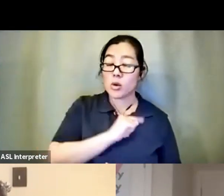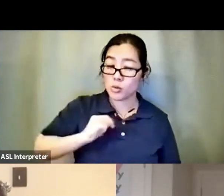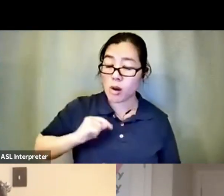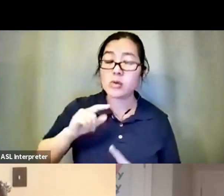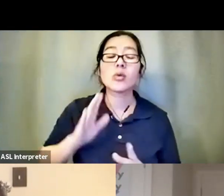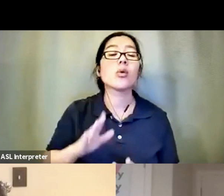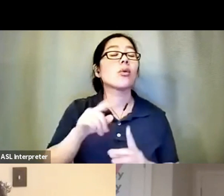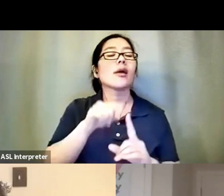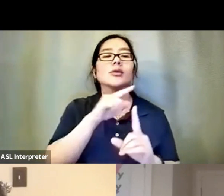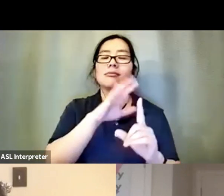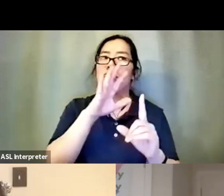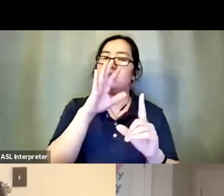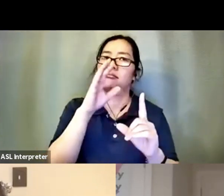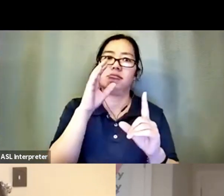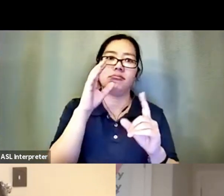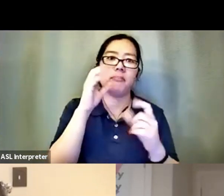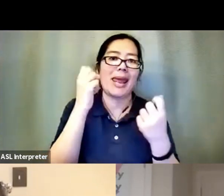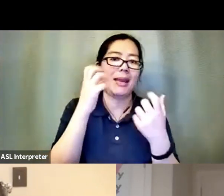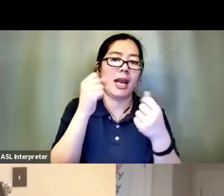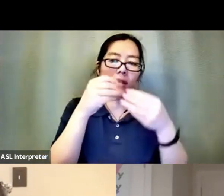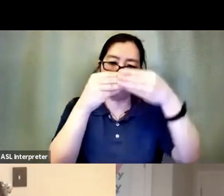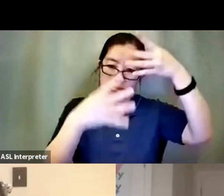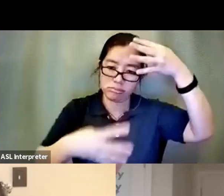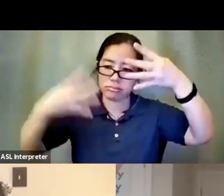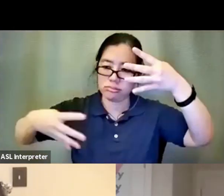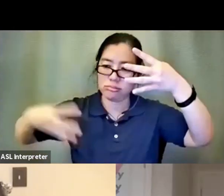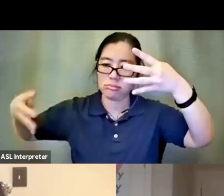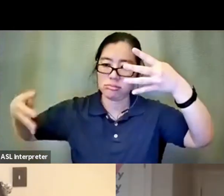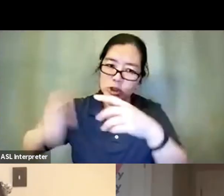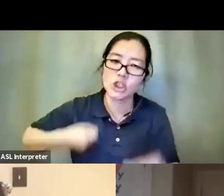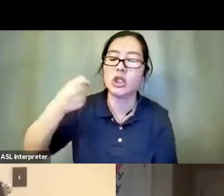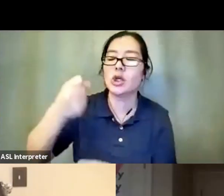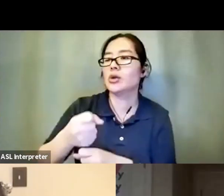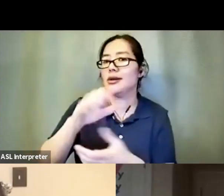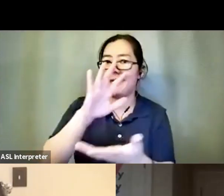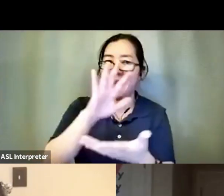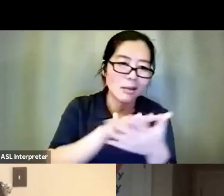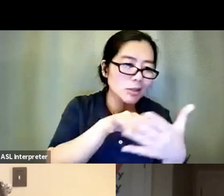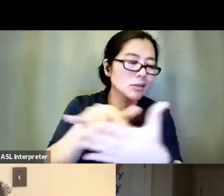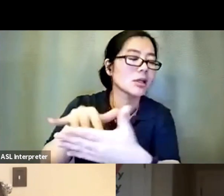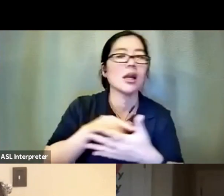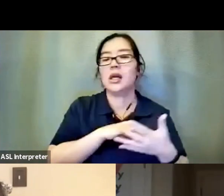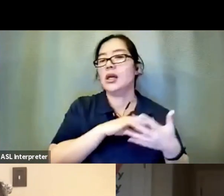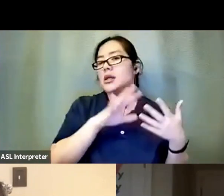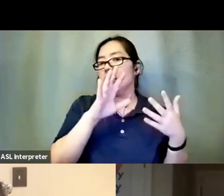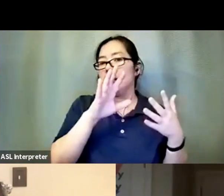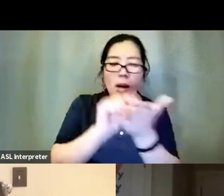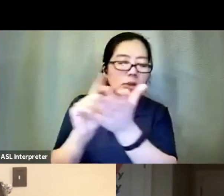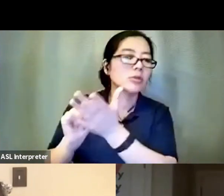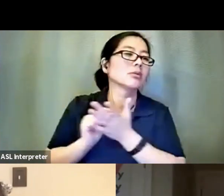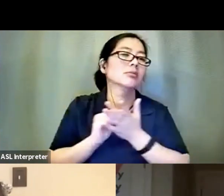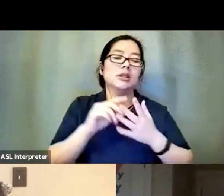protest files, poetry, academic stuff. Yeah, it's great. And I know there's a lot of global